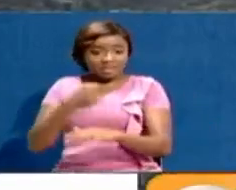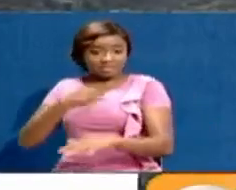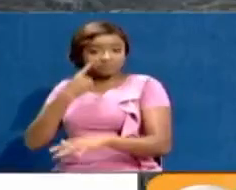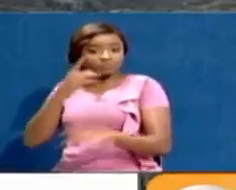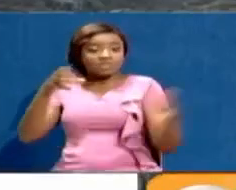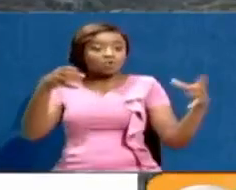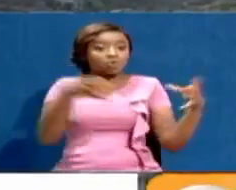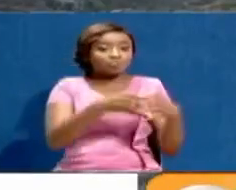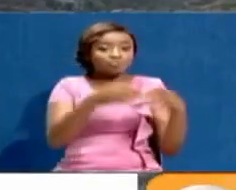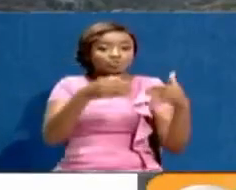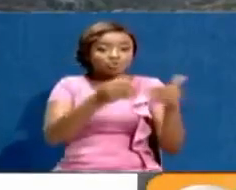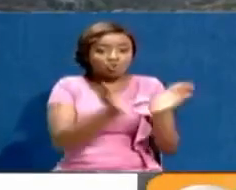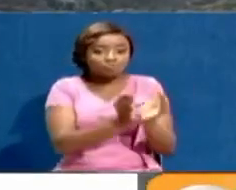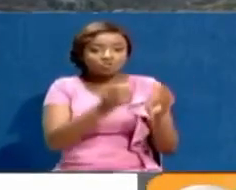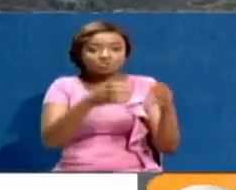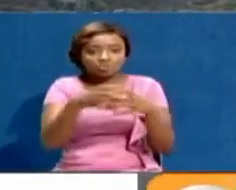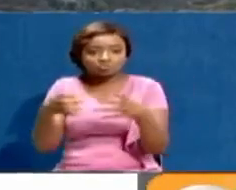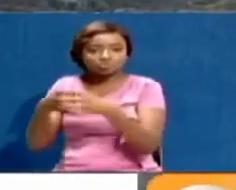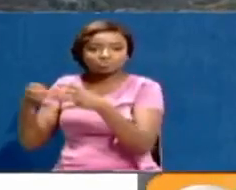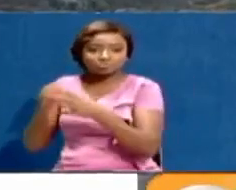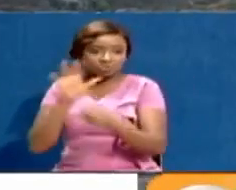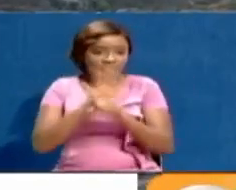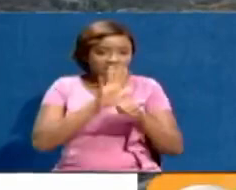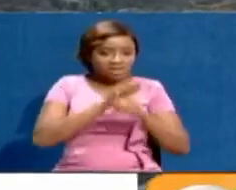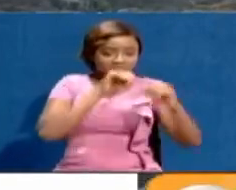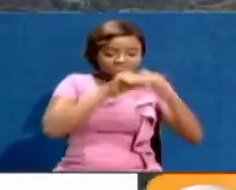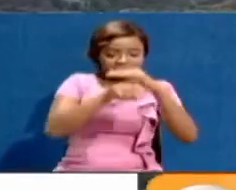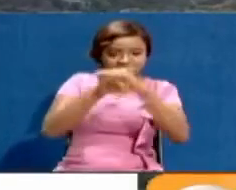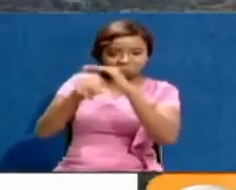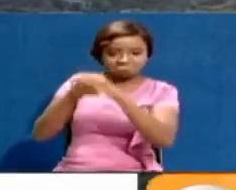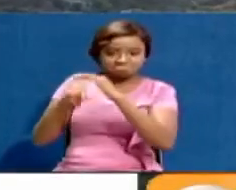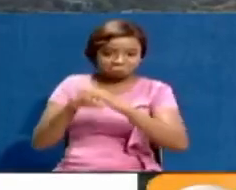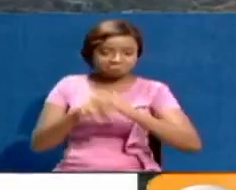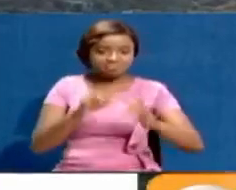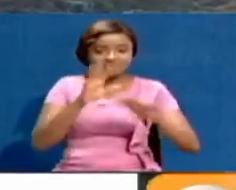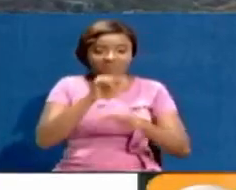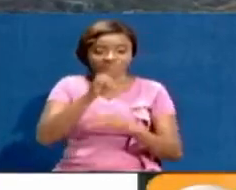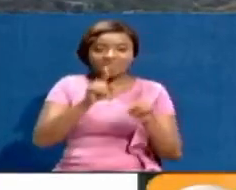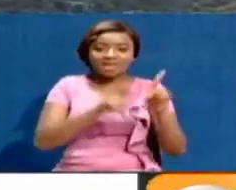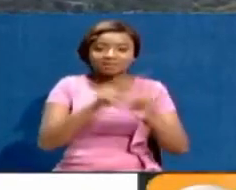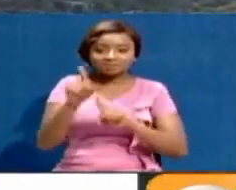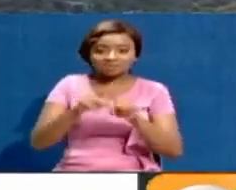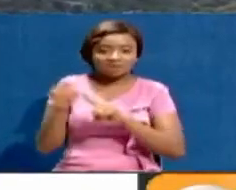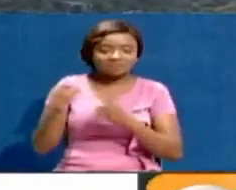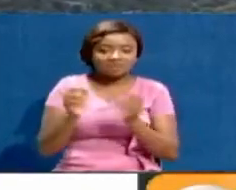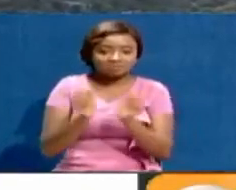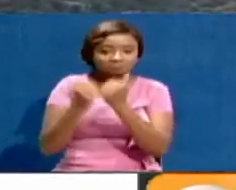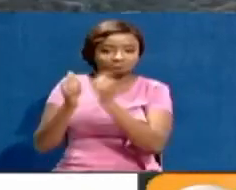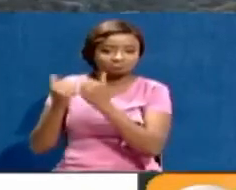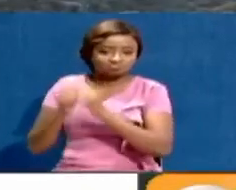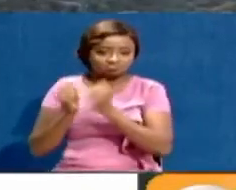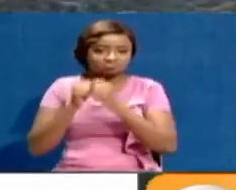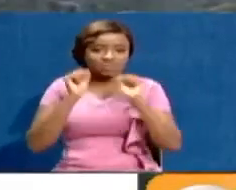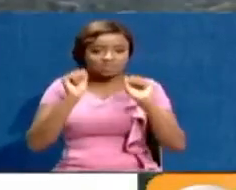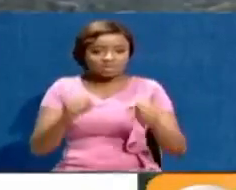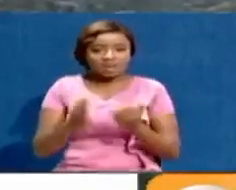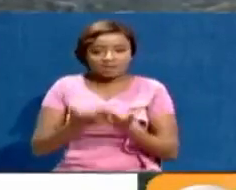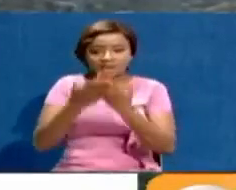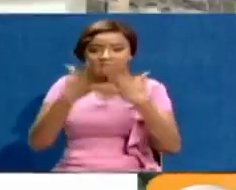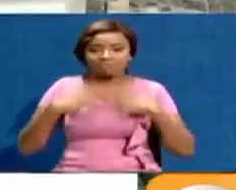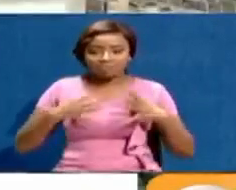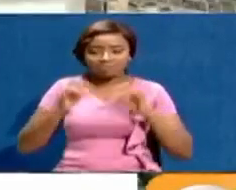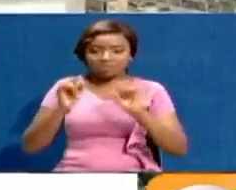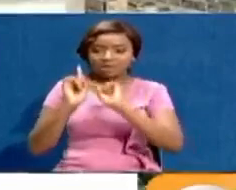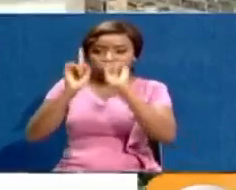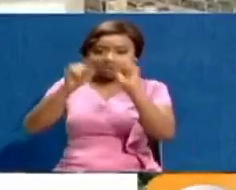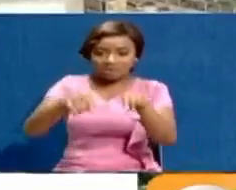closed opening up. And therefore that travel movement where people are able to come to a town like